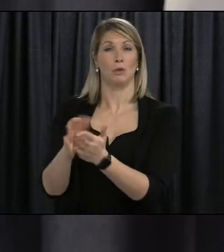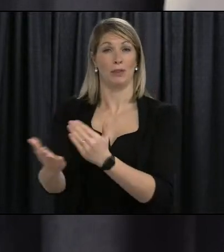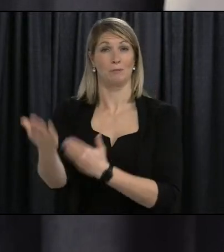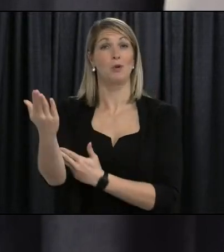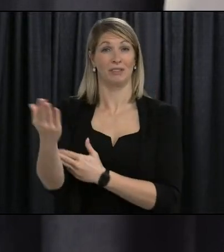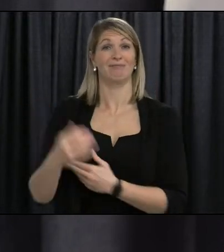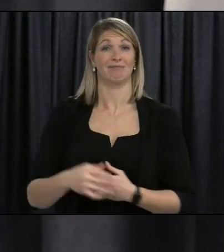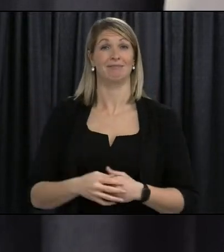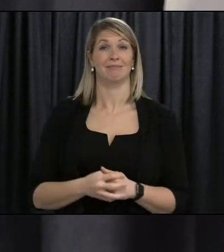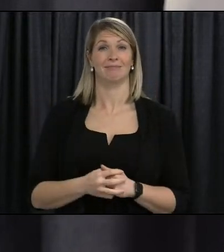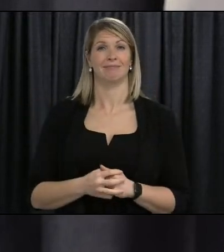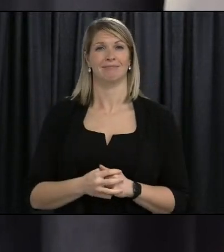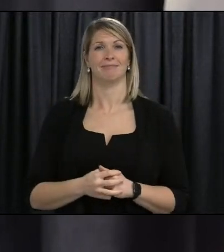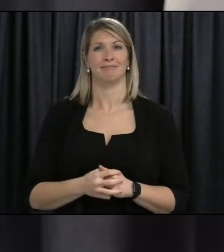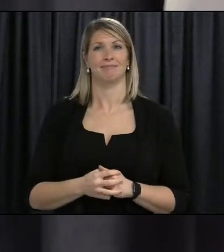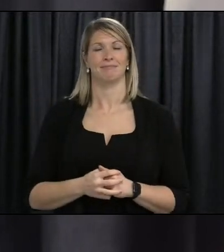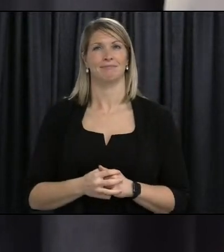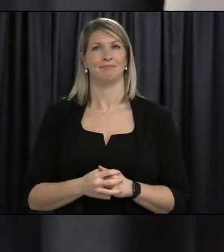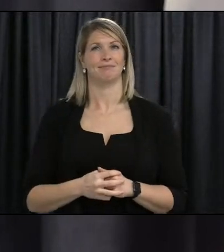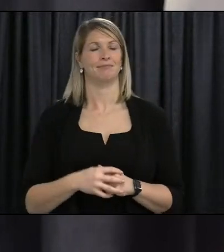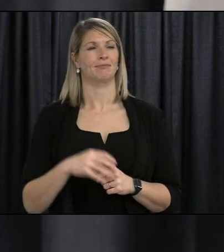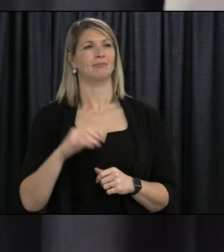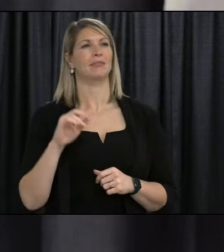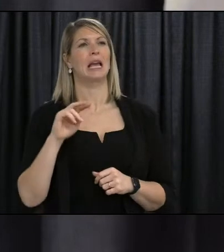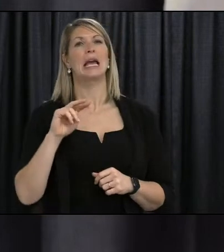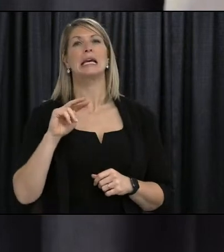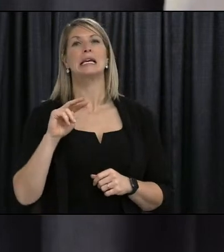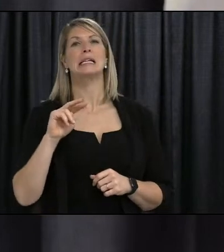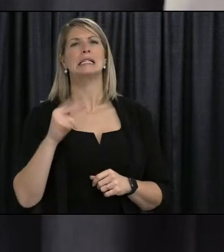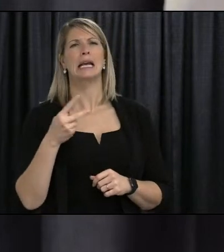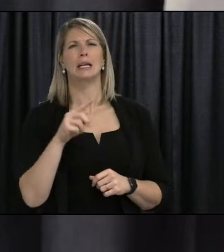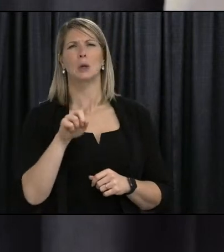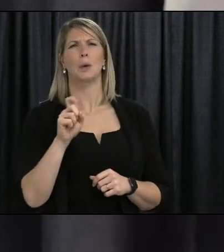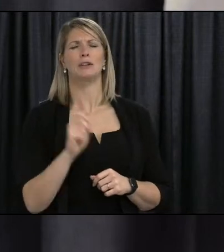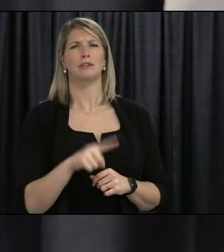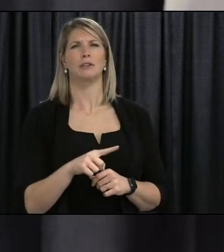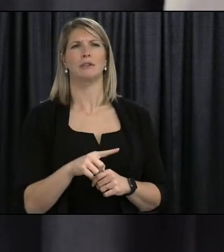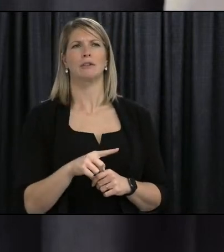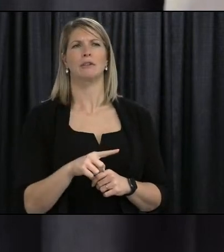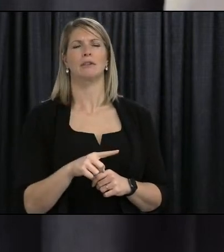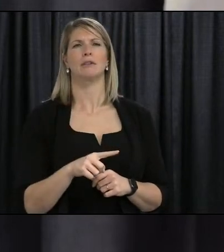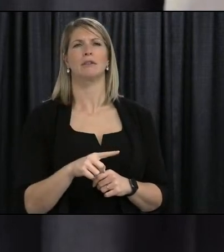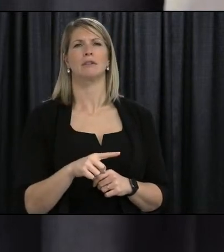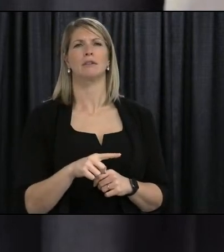And as a second question, as follow-up, can I ask if consideration has been given to